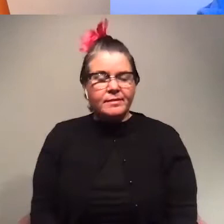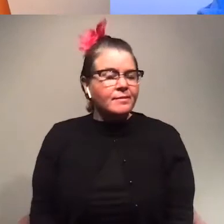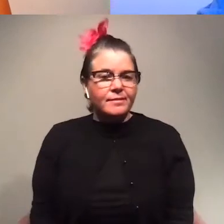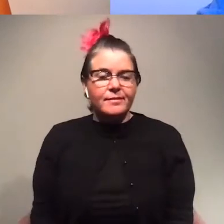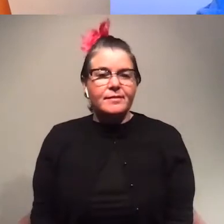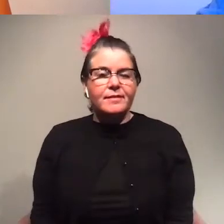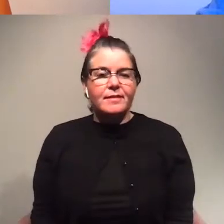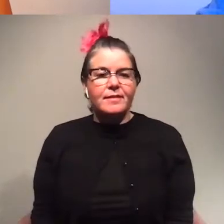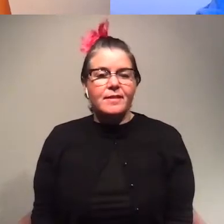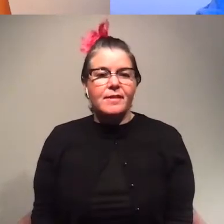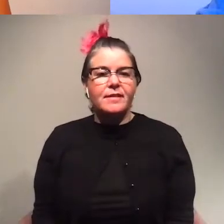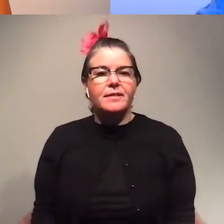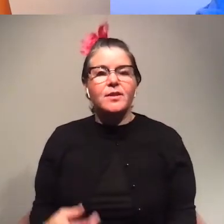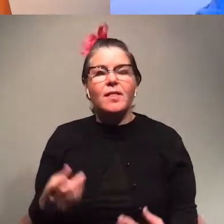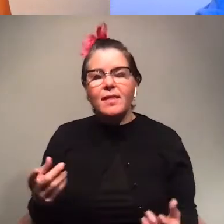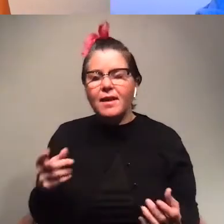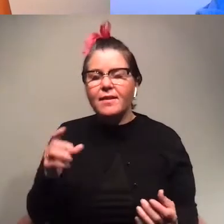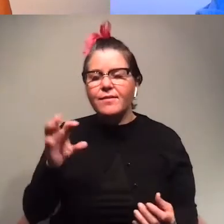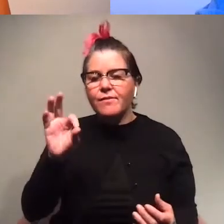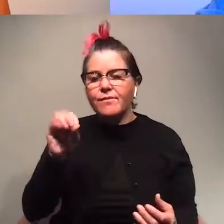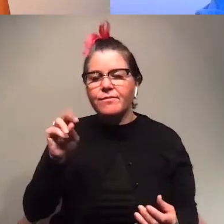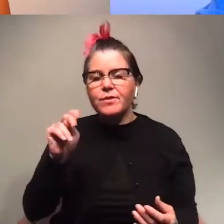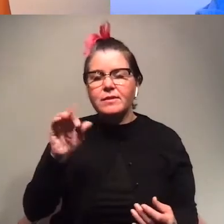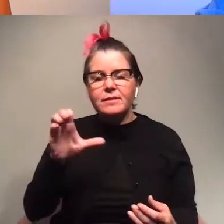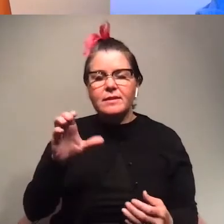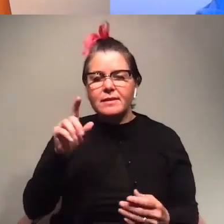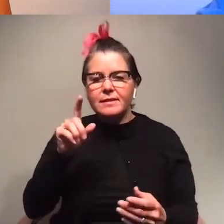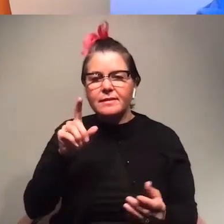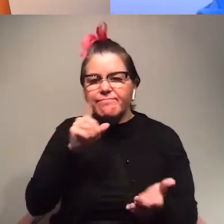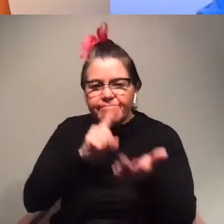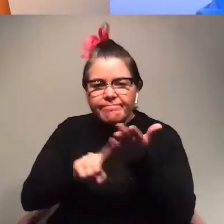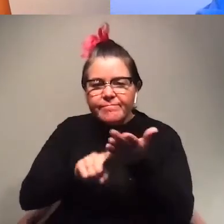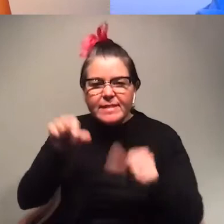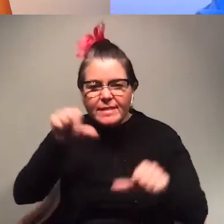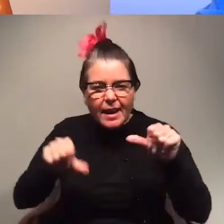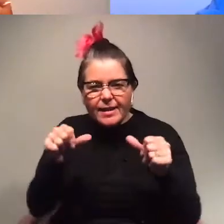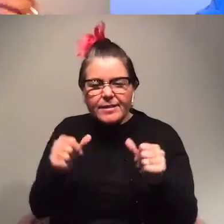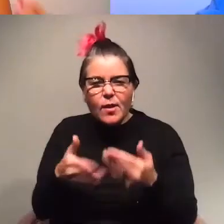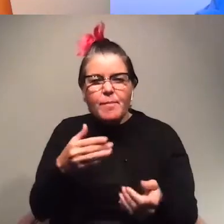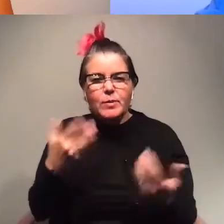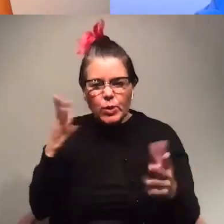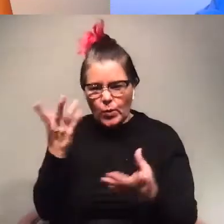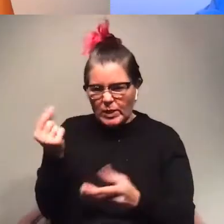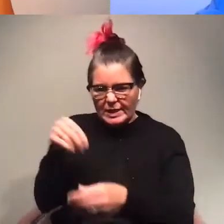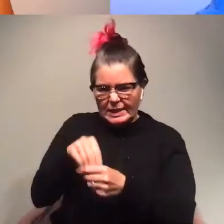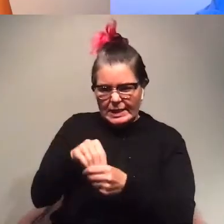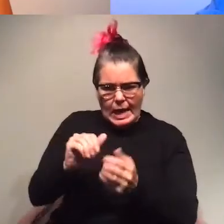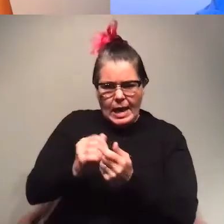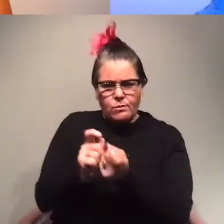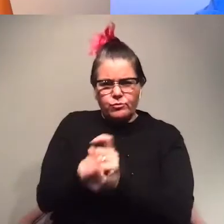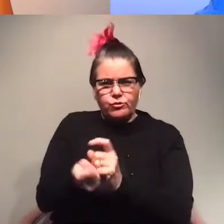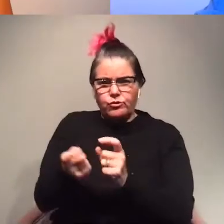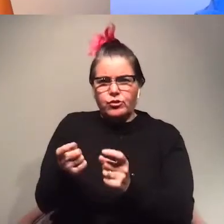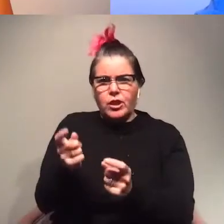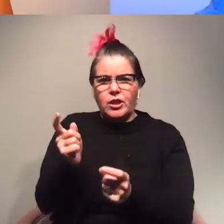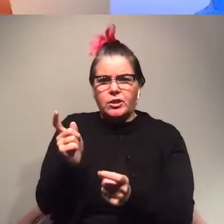So it's a lot of forensic science in a way, because we don't know really what's in there, and we don't know how they could have changed in the presence of